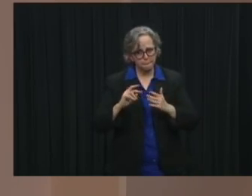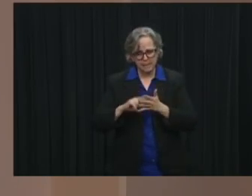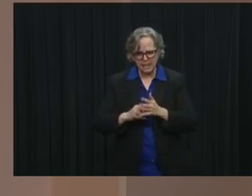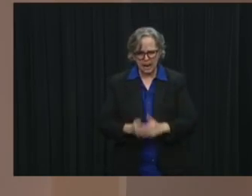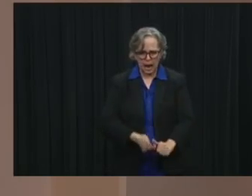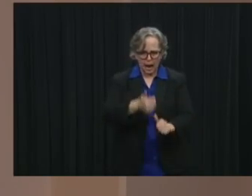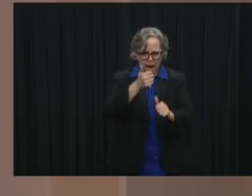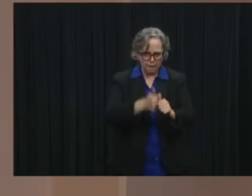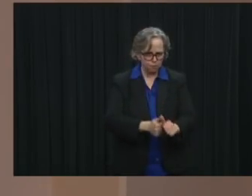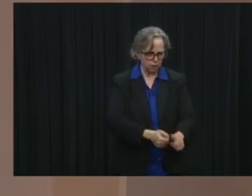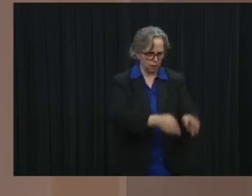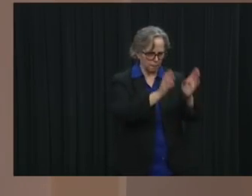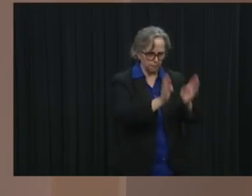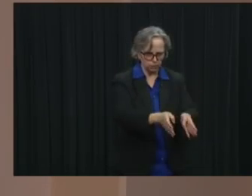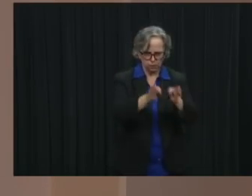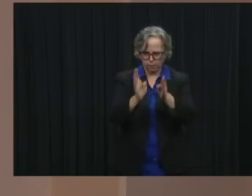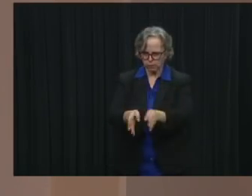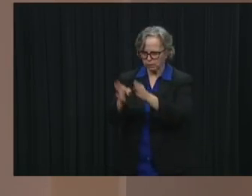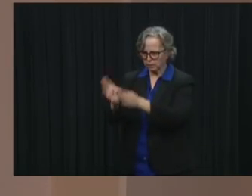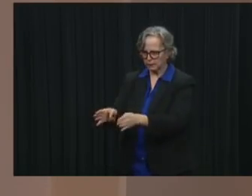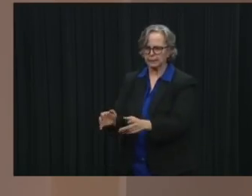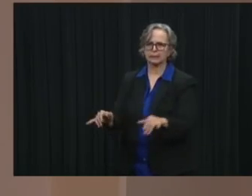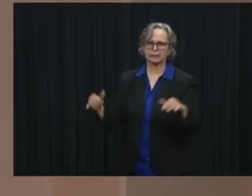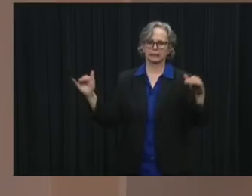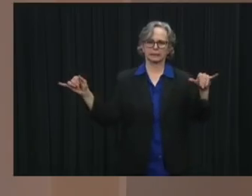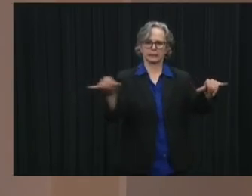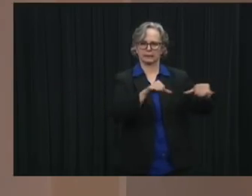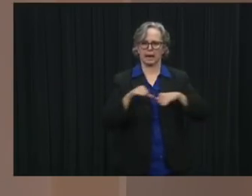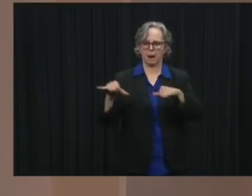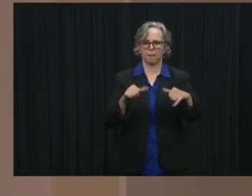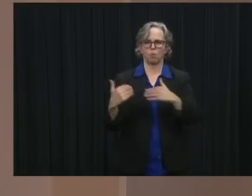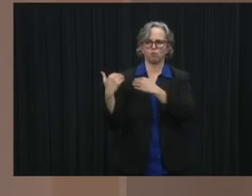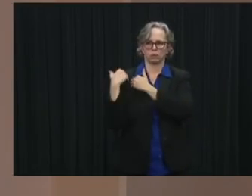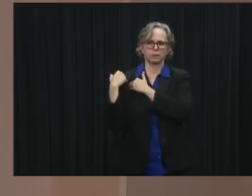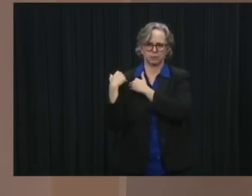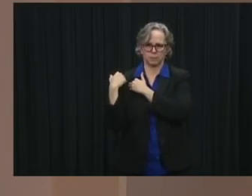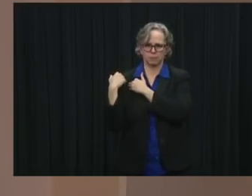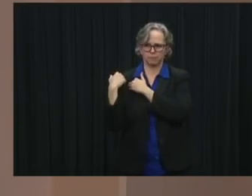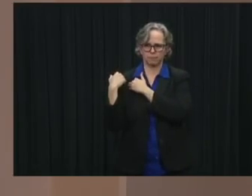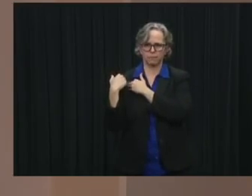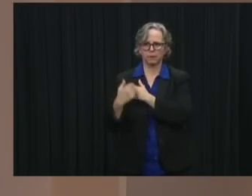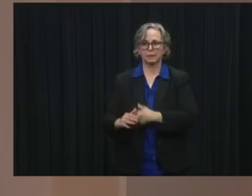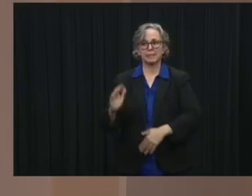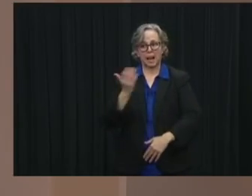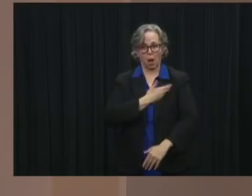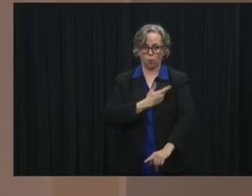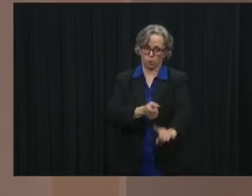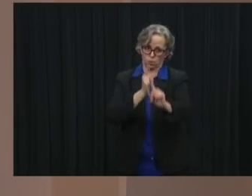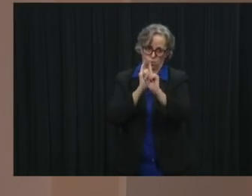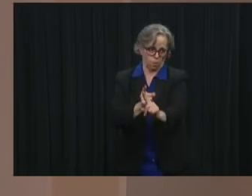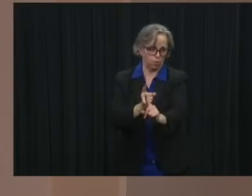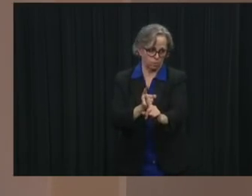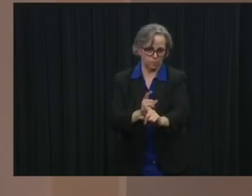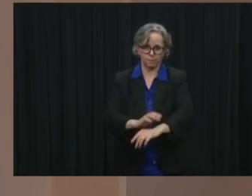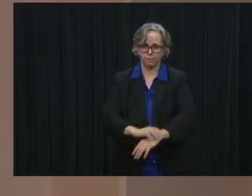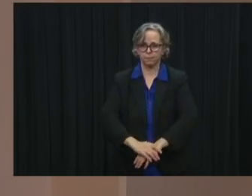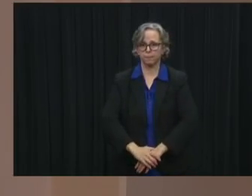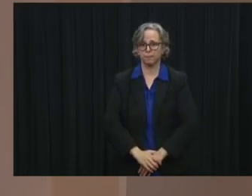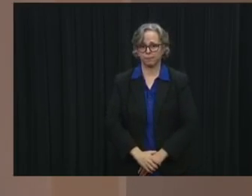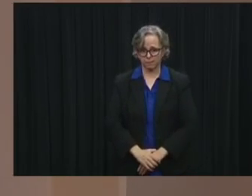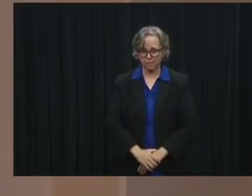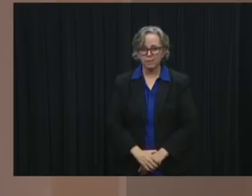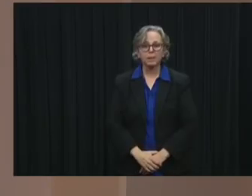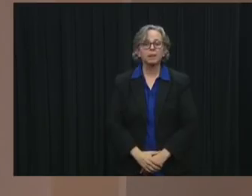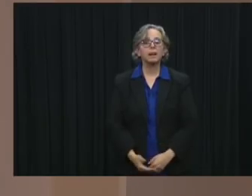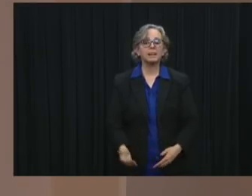that's what the goal of what we're trying to do is all about. Again, please read the order. Make sure that